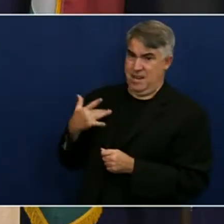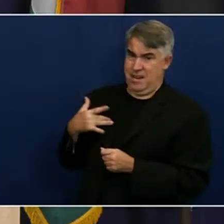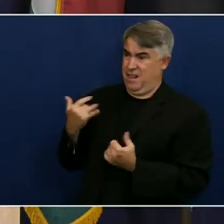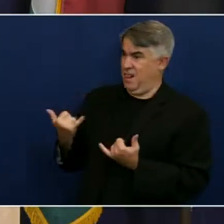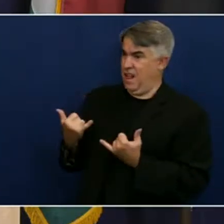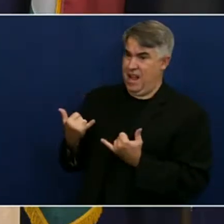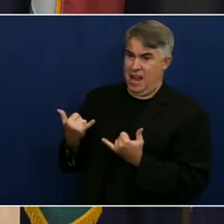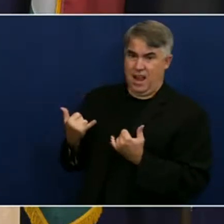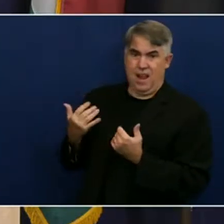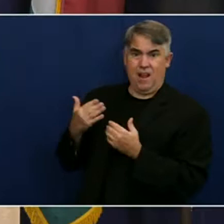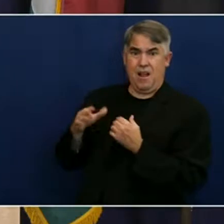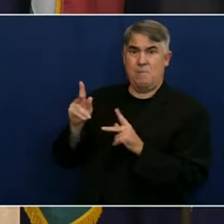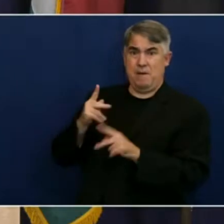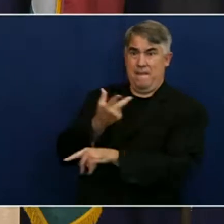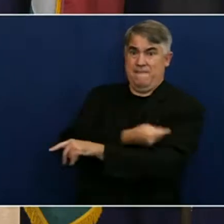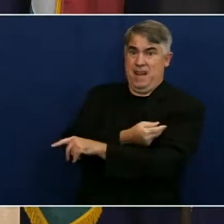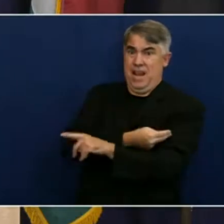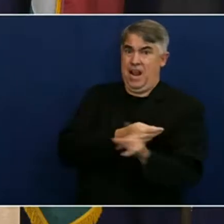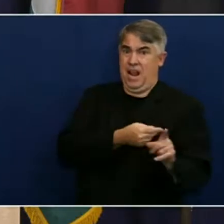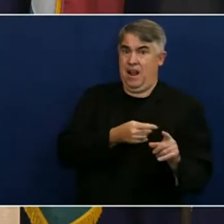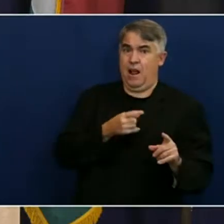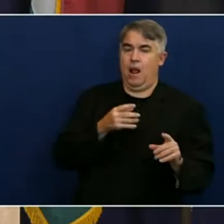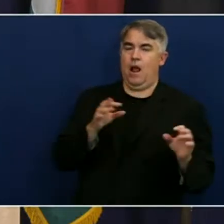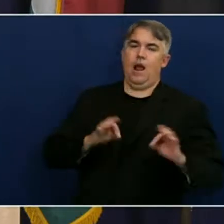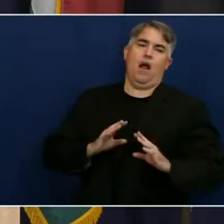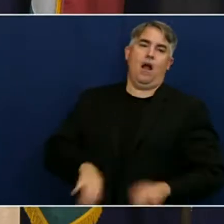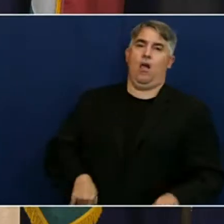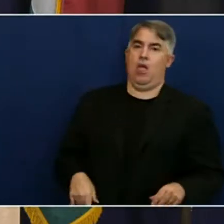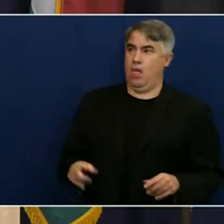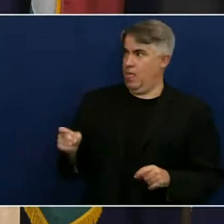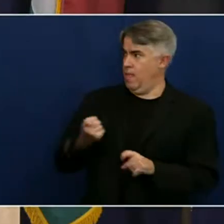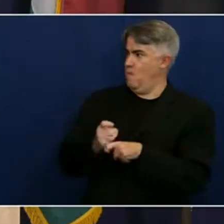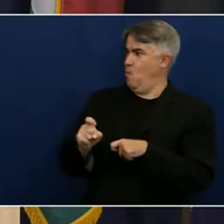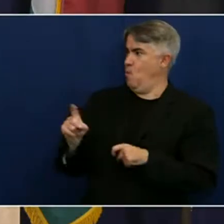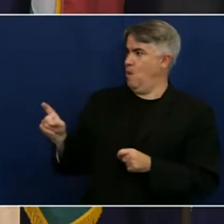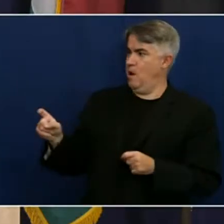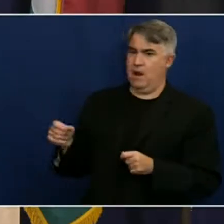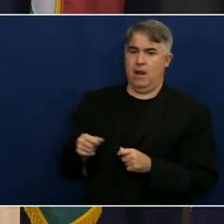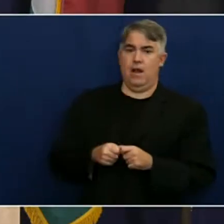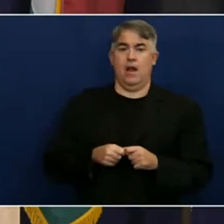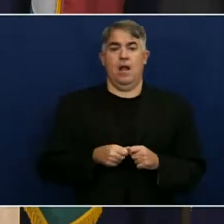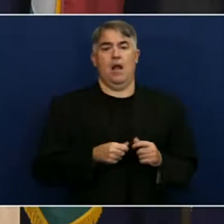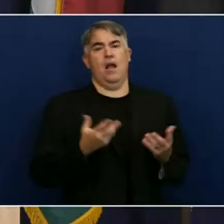many people who are fully vaccinated. Well, actually, because we have so many